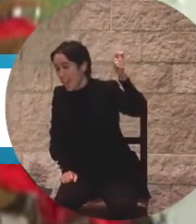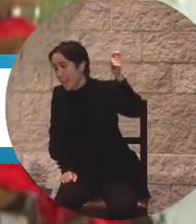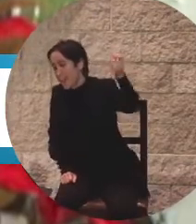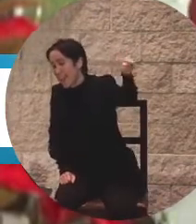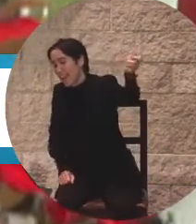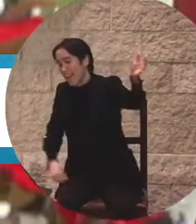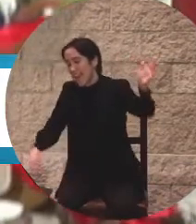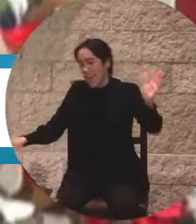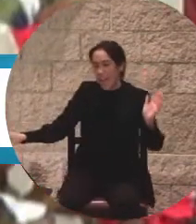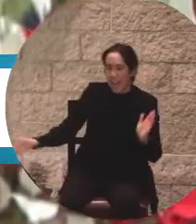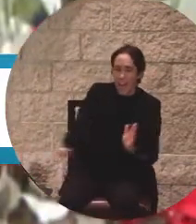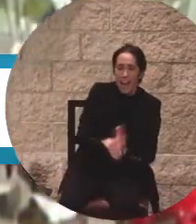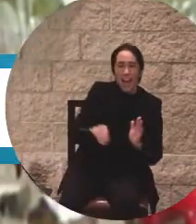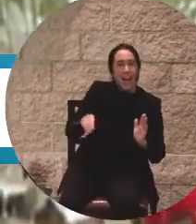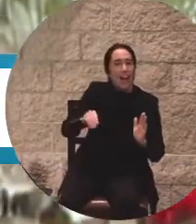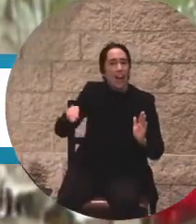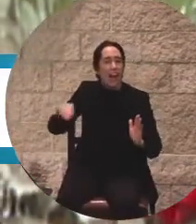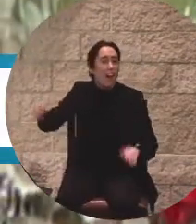Hear them